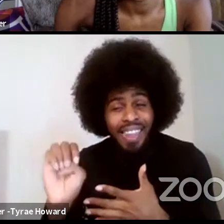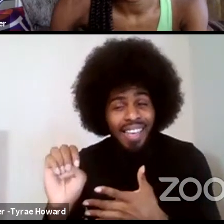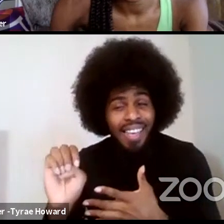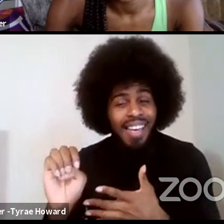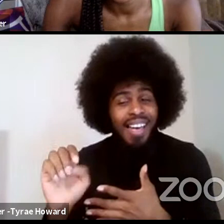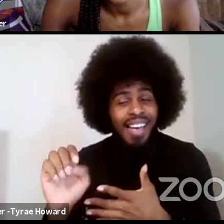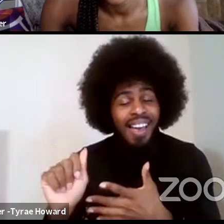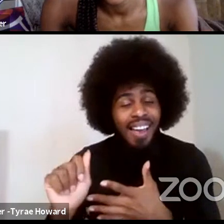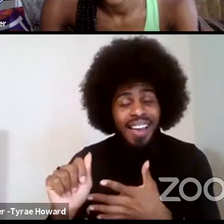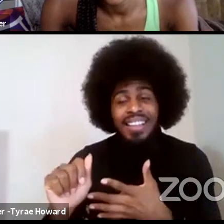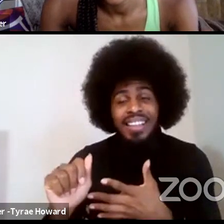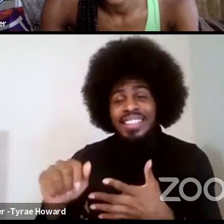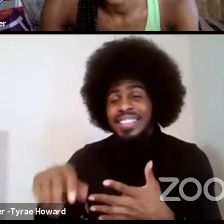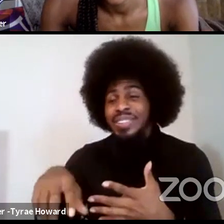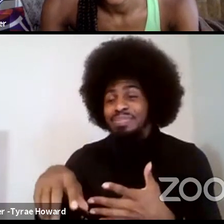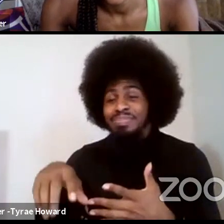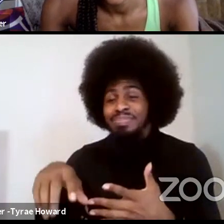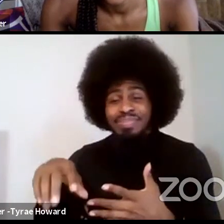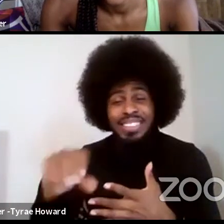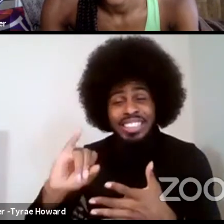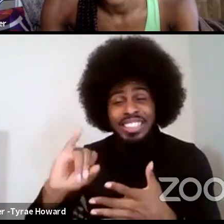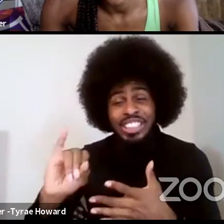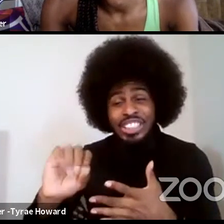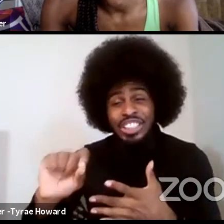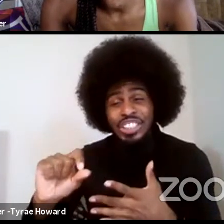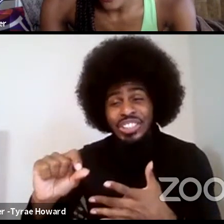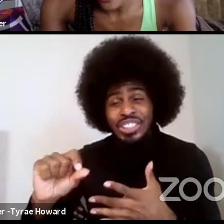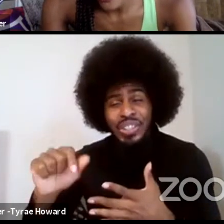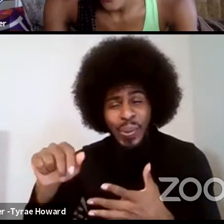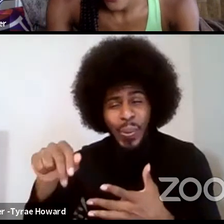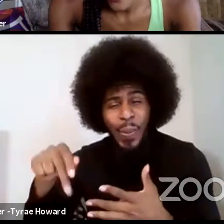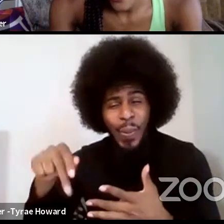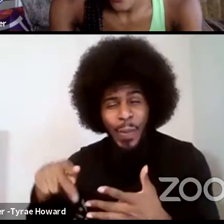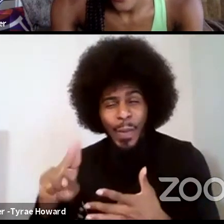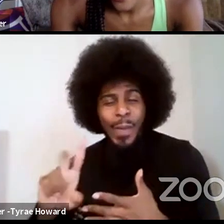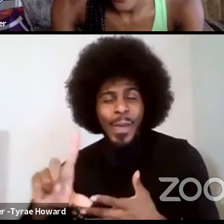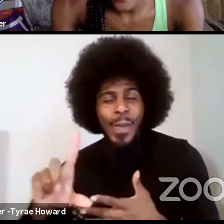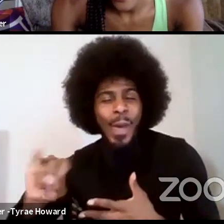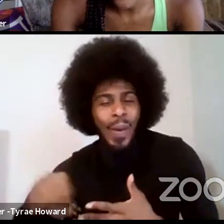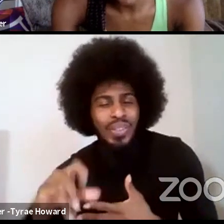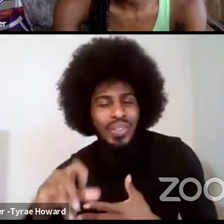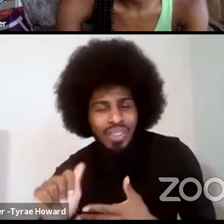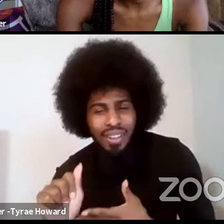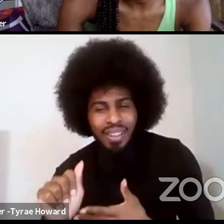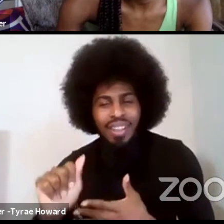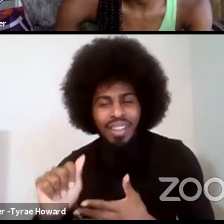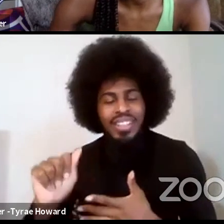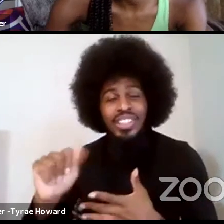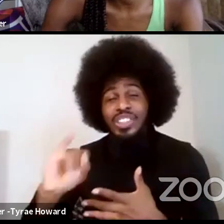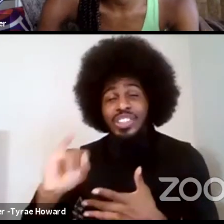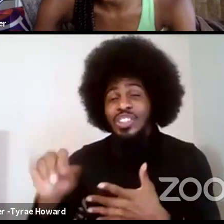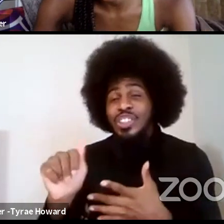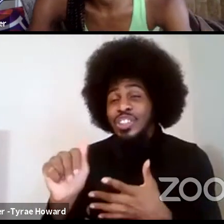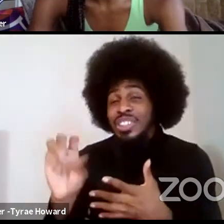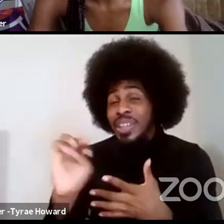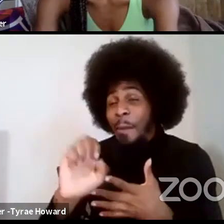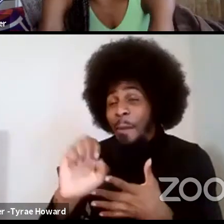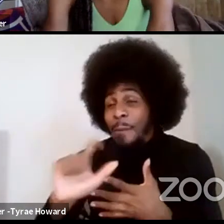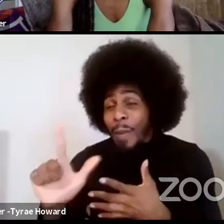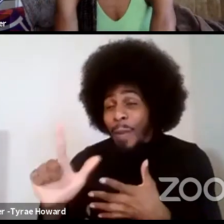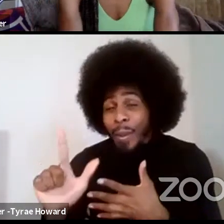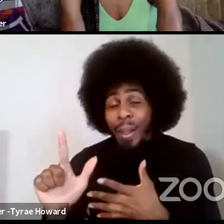Henry Lee, Janice Brenner is here. Jamal Barnes is here. Wendy Perrin is